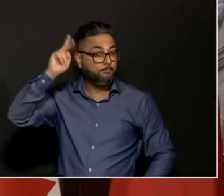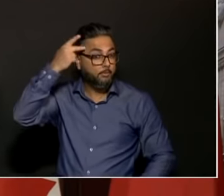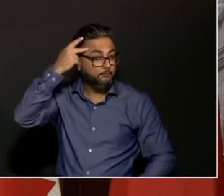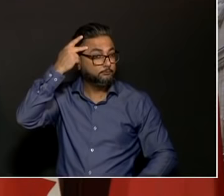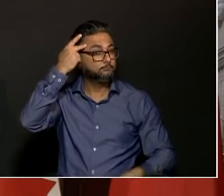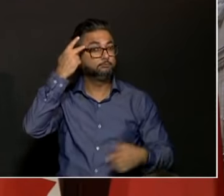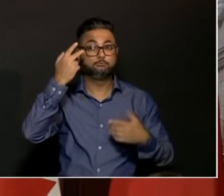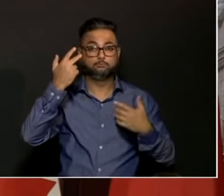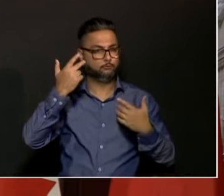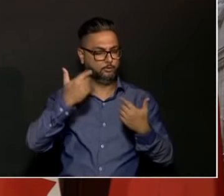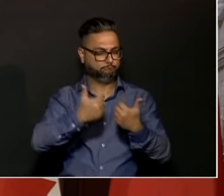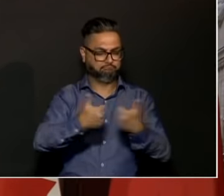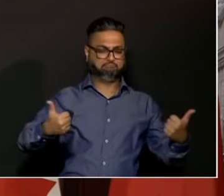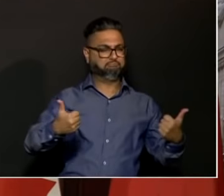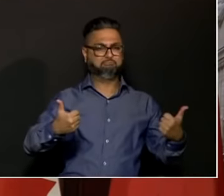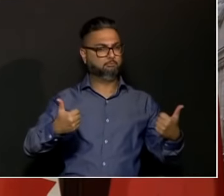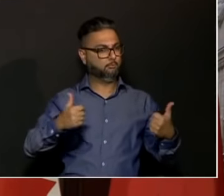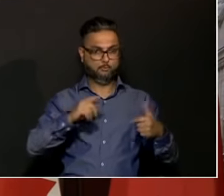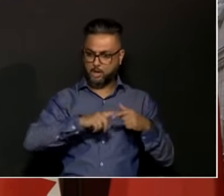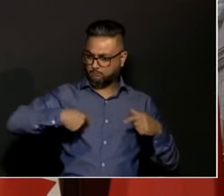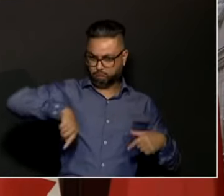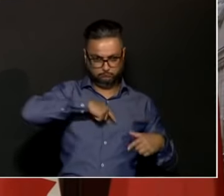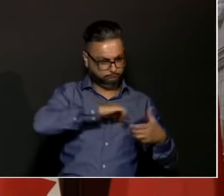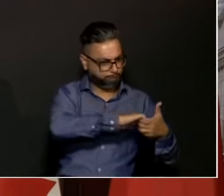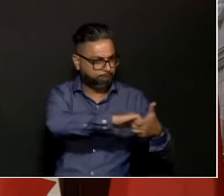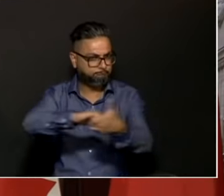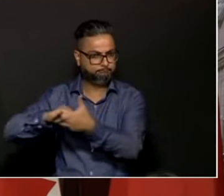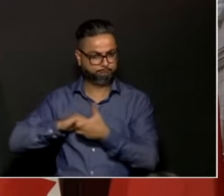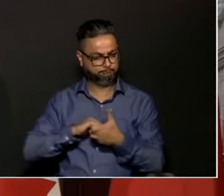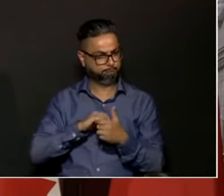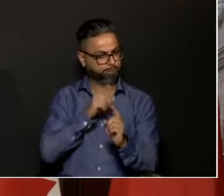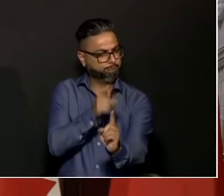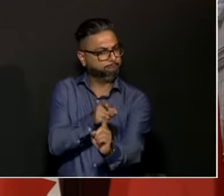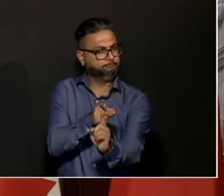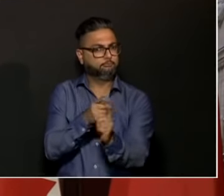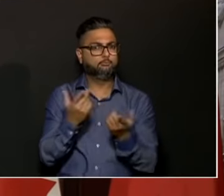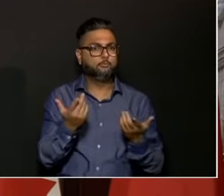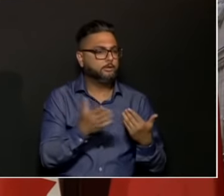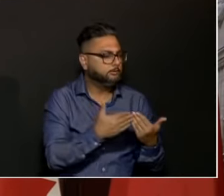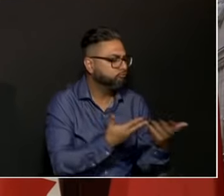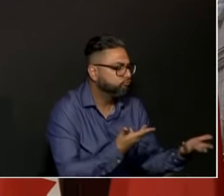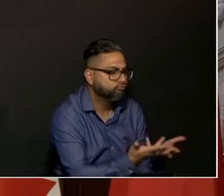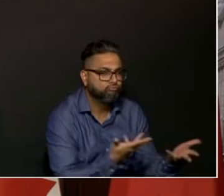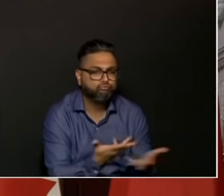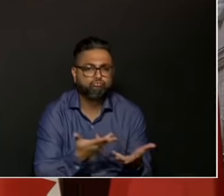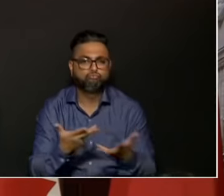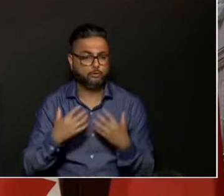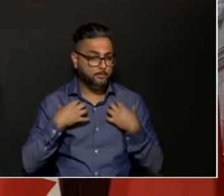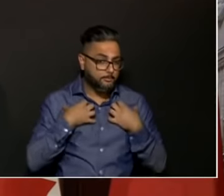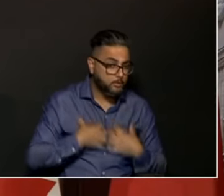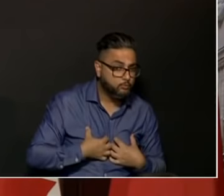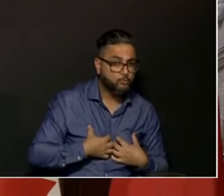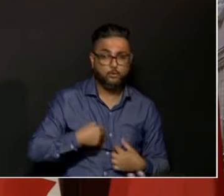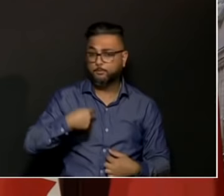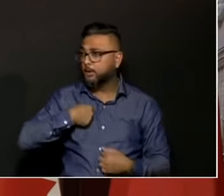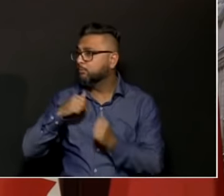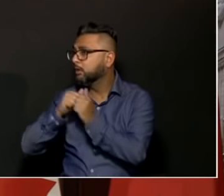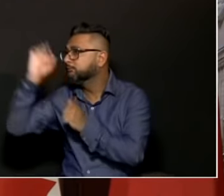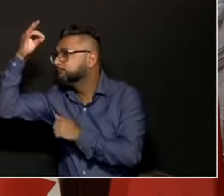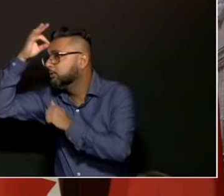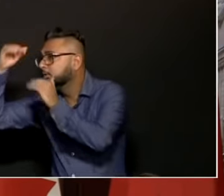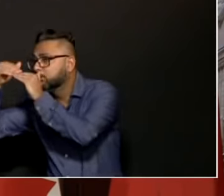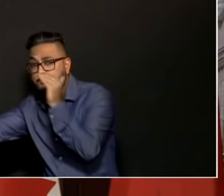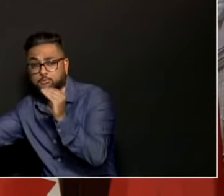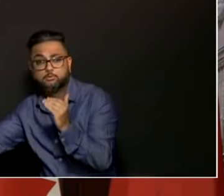staggering. And just simple conversations between mayors and our team and myself and the federal government and our ministers in the federal